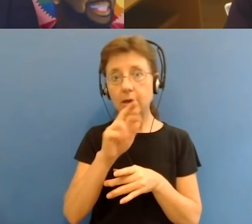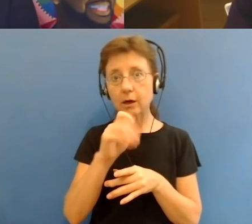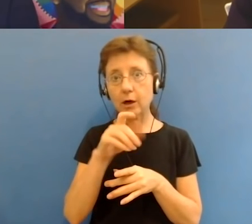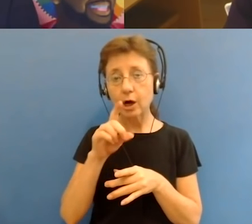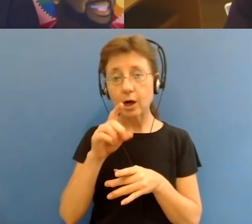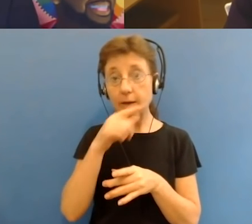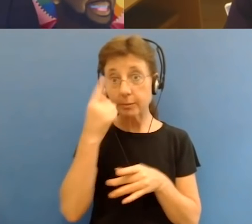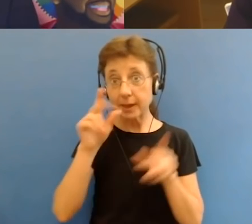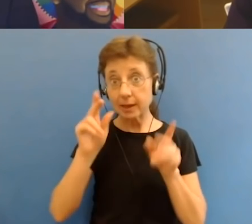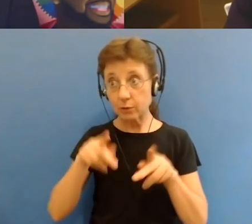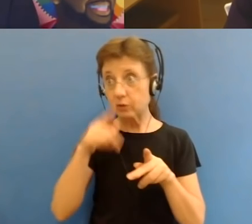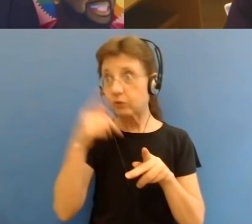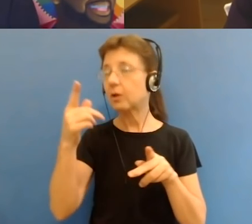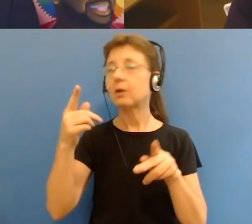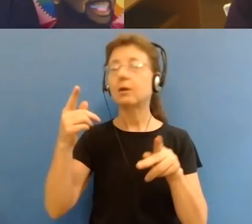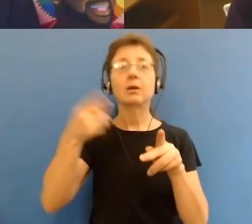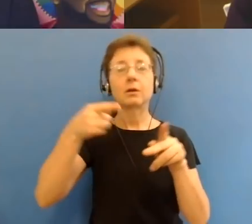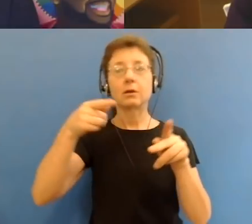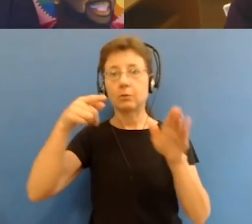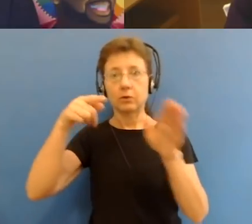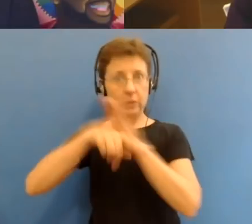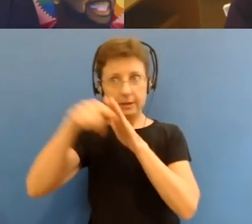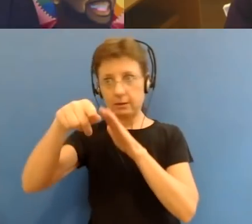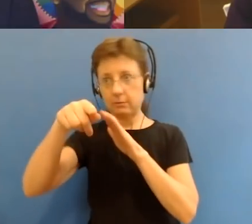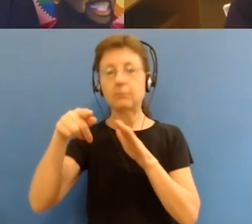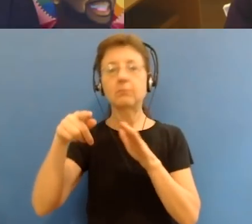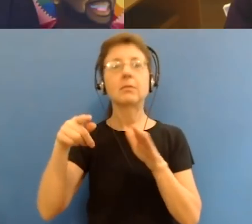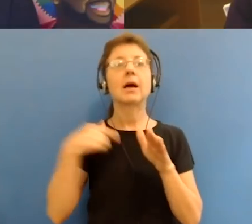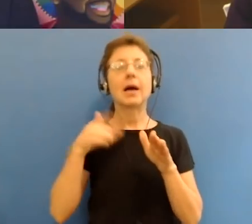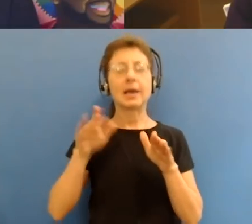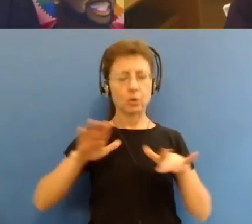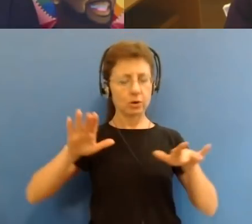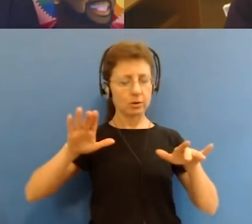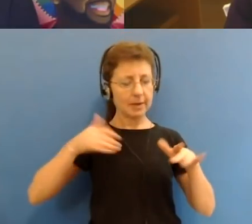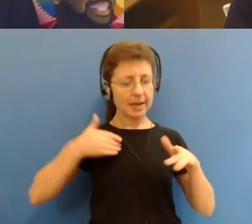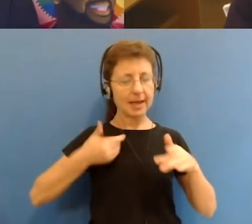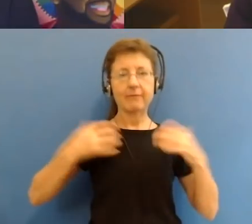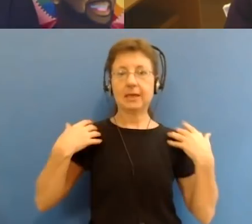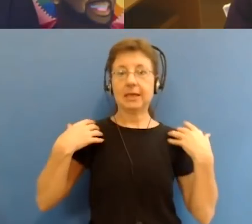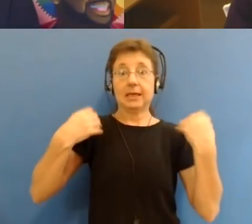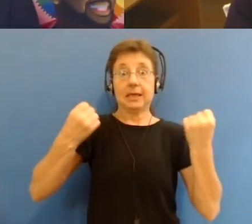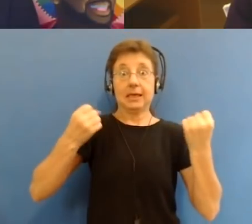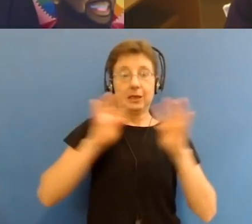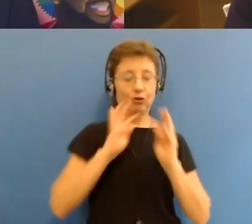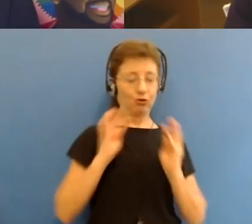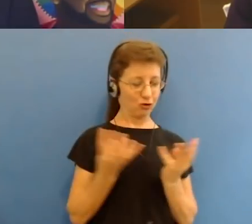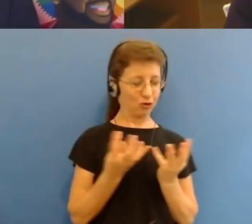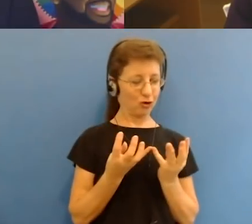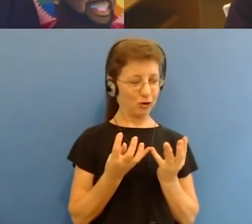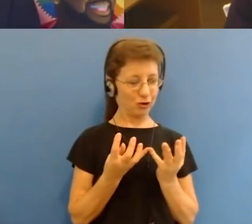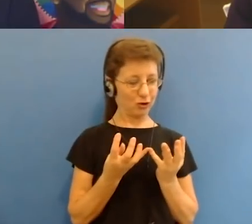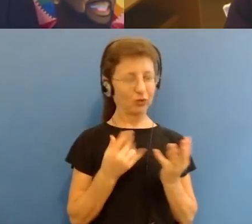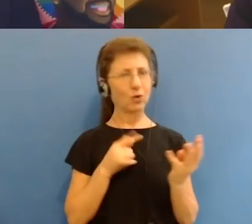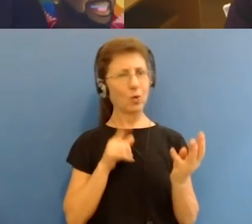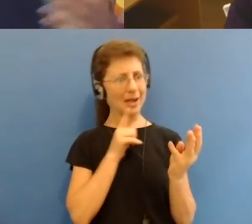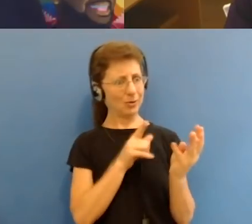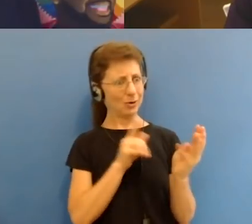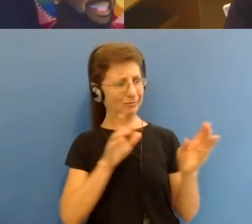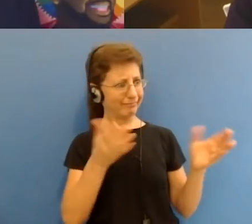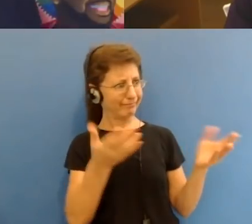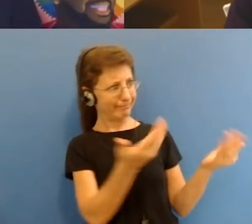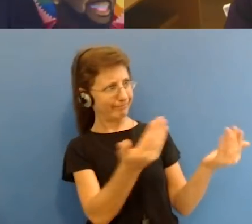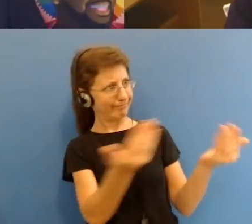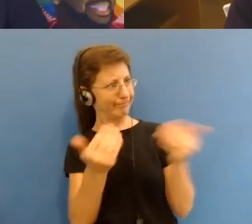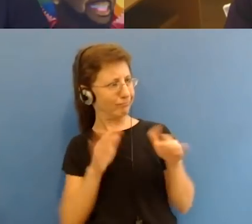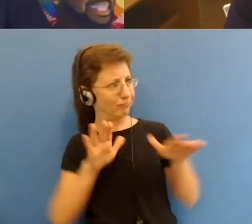gather people in healing circles and hold space, you know, as this way to